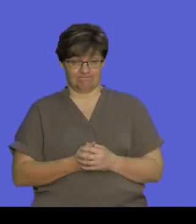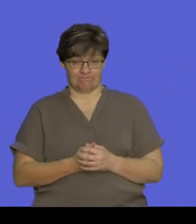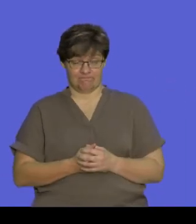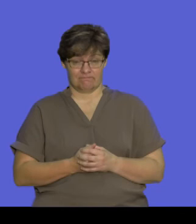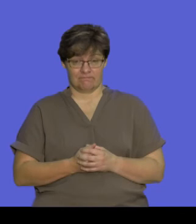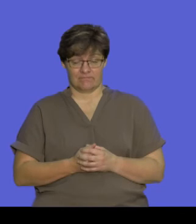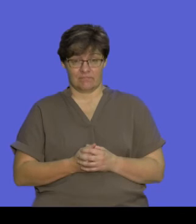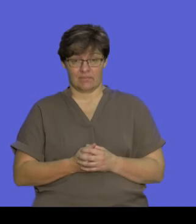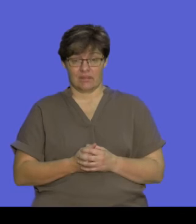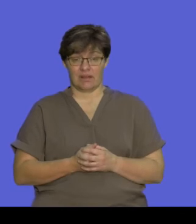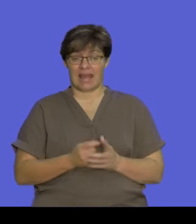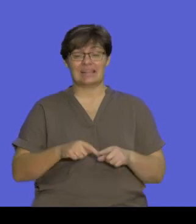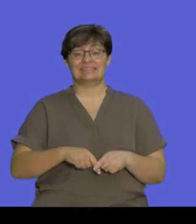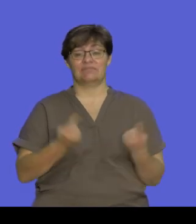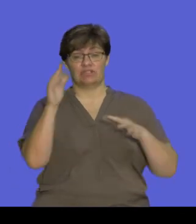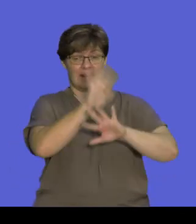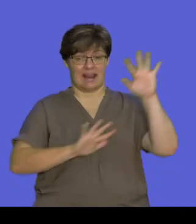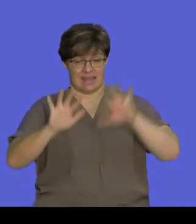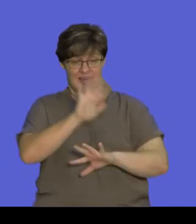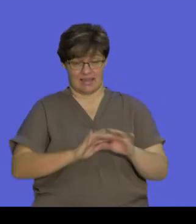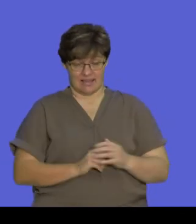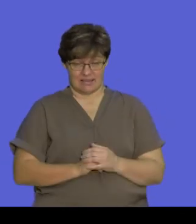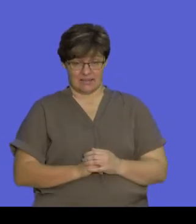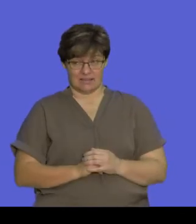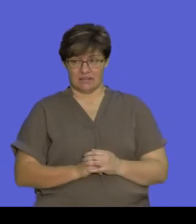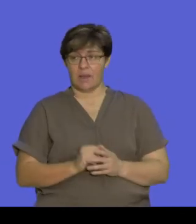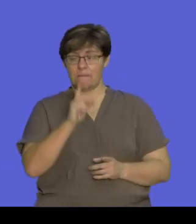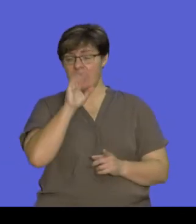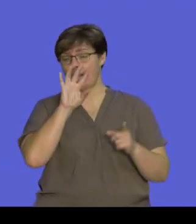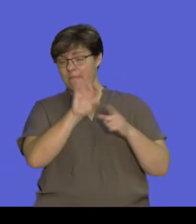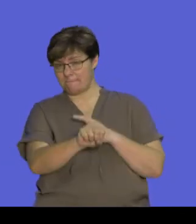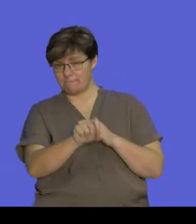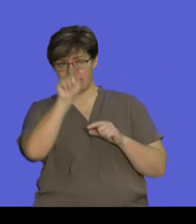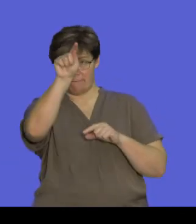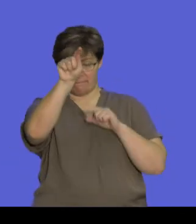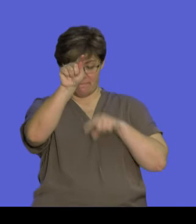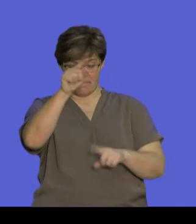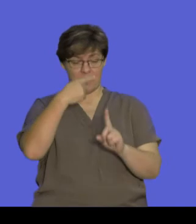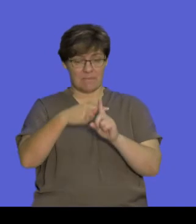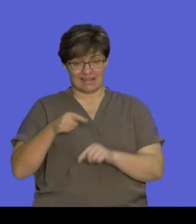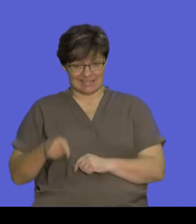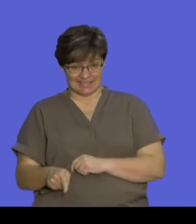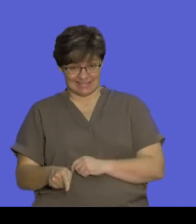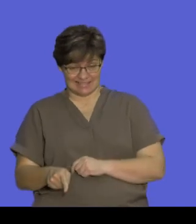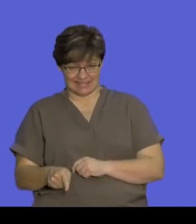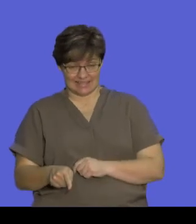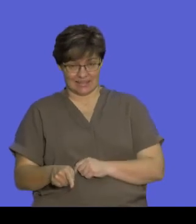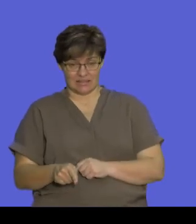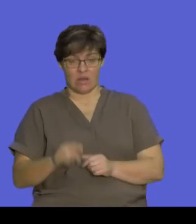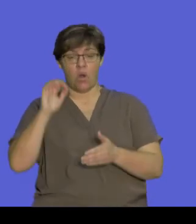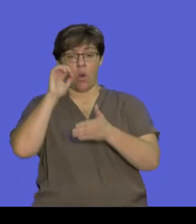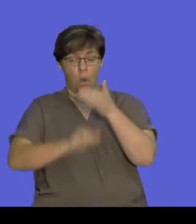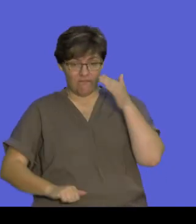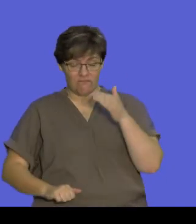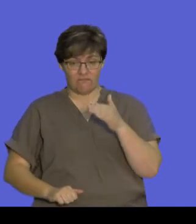they are different colors, I need to recognize this percentage plus that percentage subtracted from the